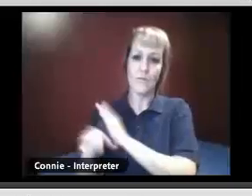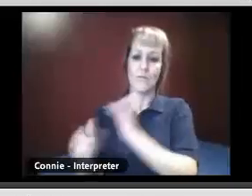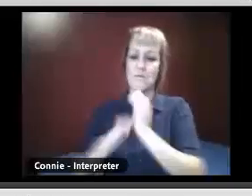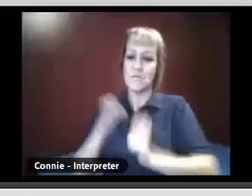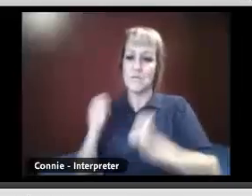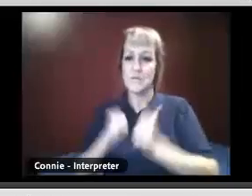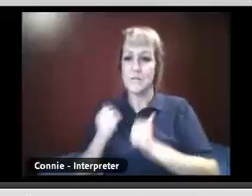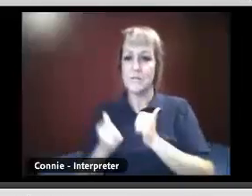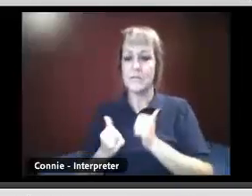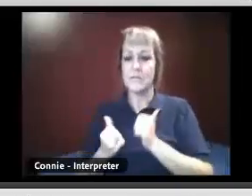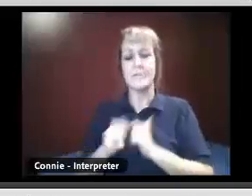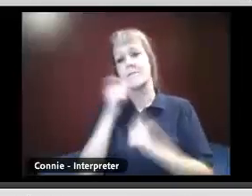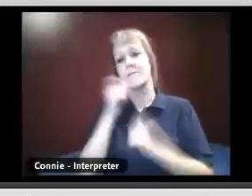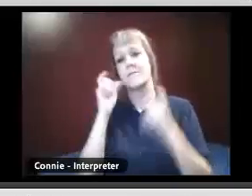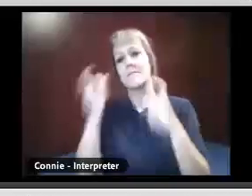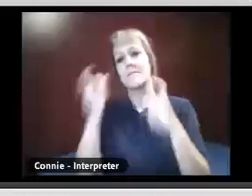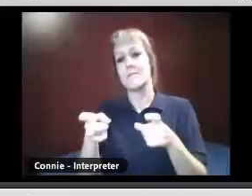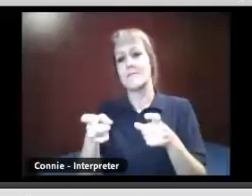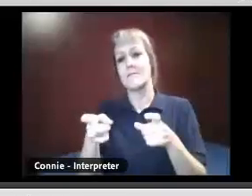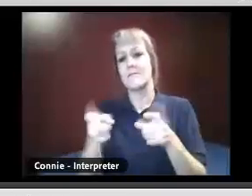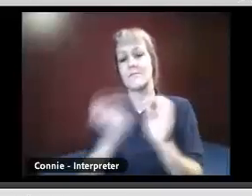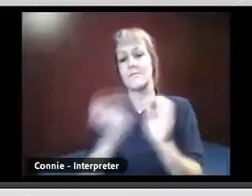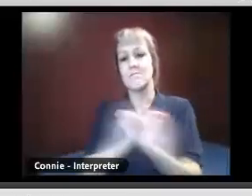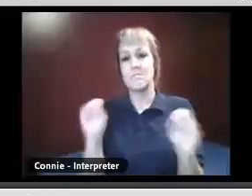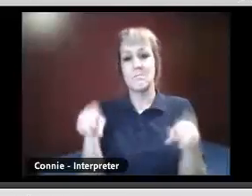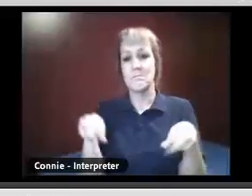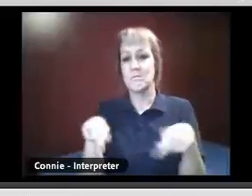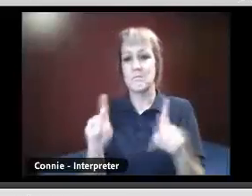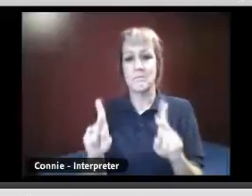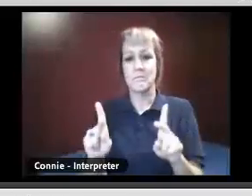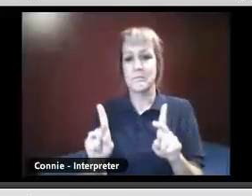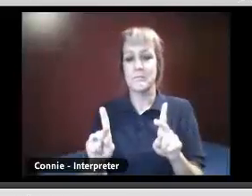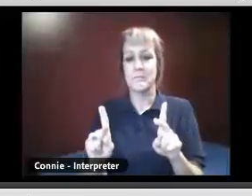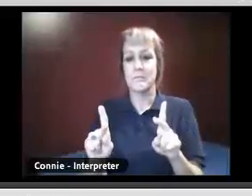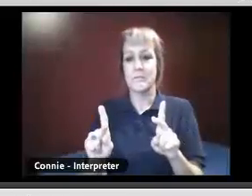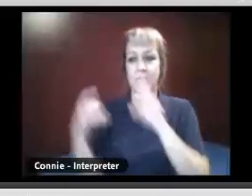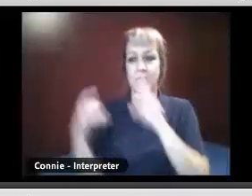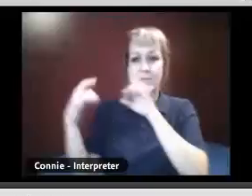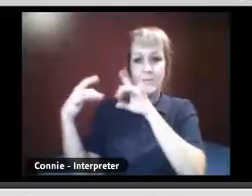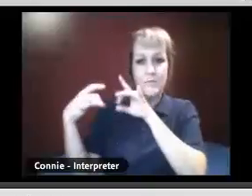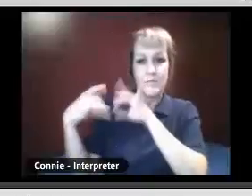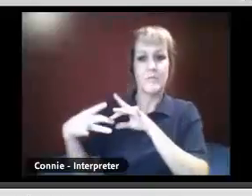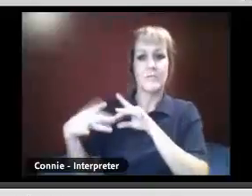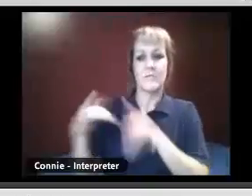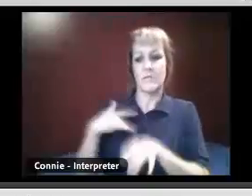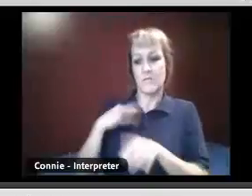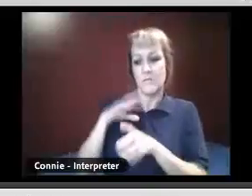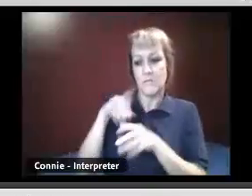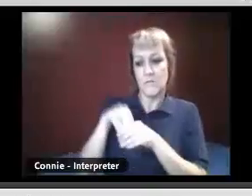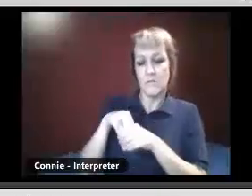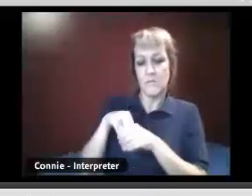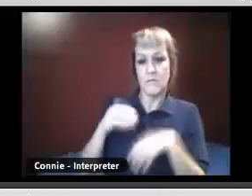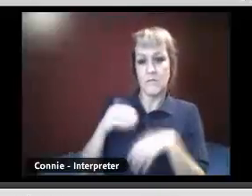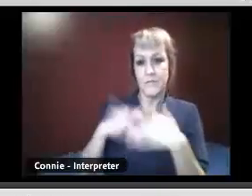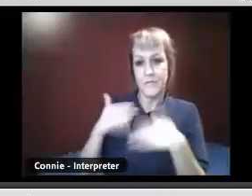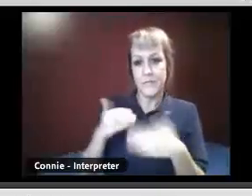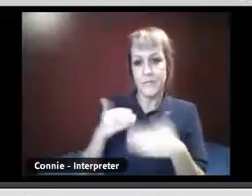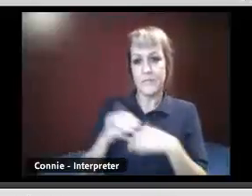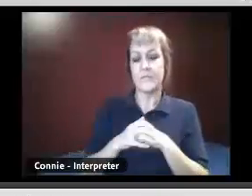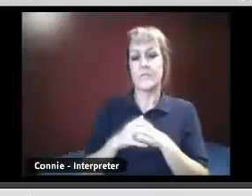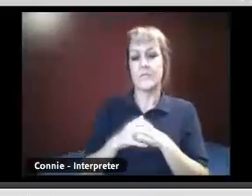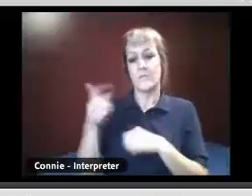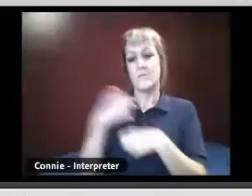you're not giving anybody any opportunity to give some input, feel like they're a part of the process. You're